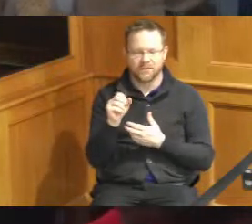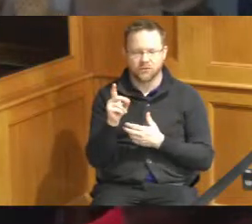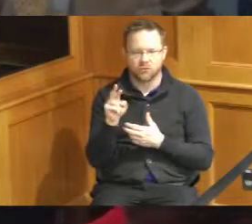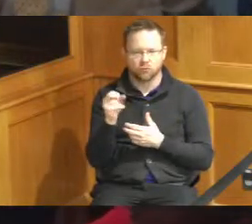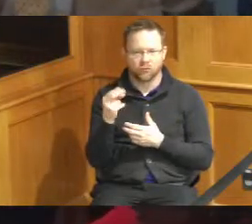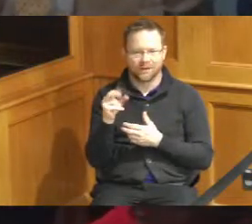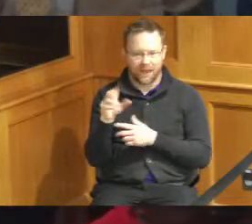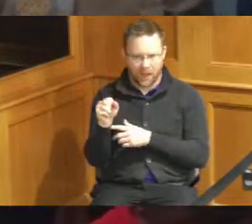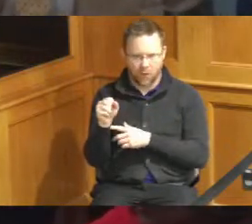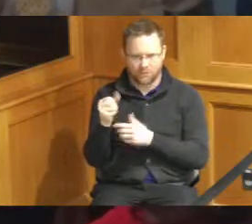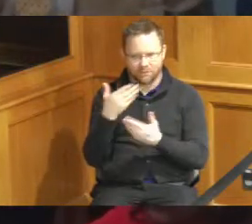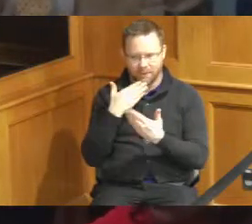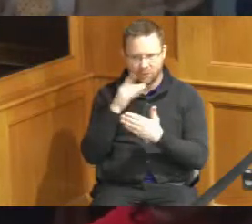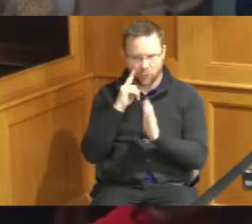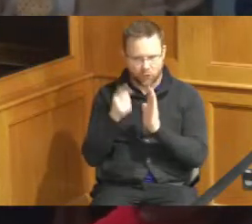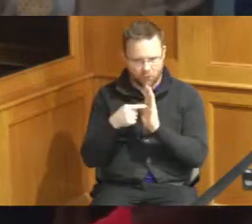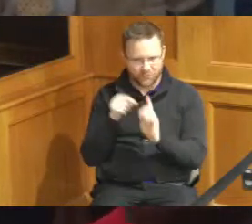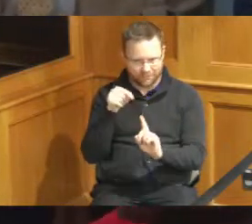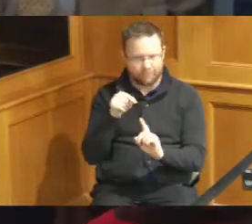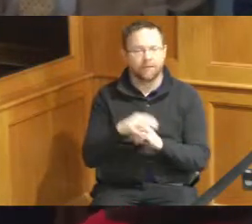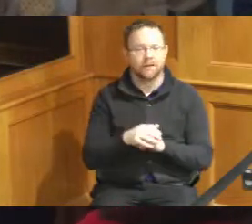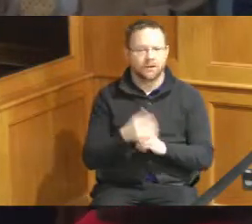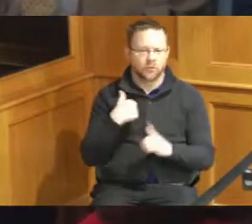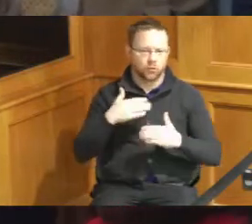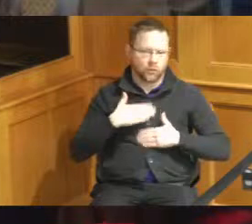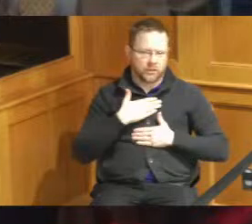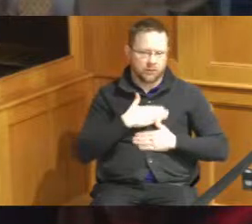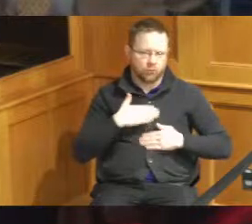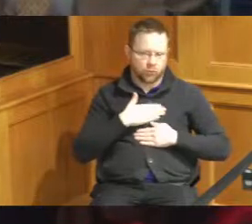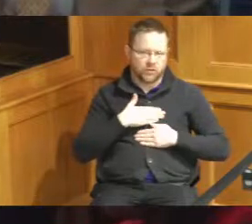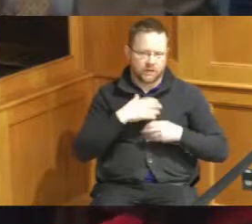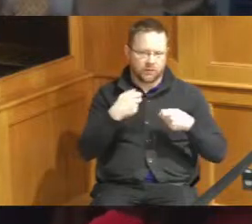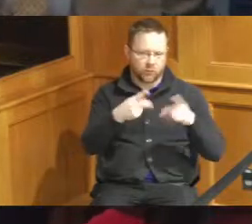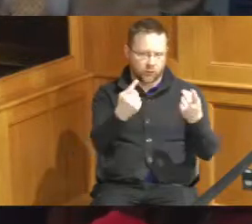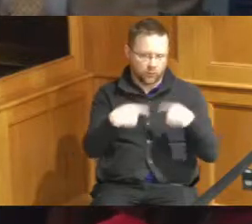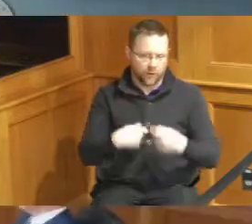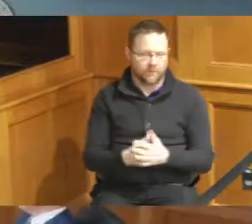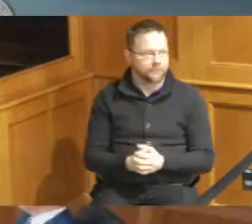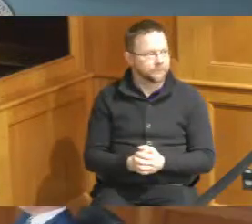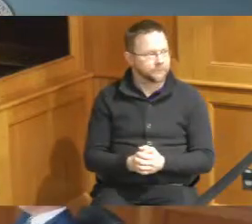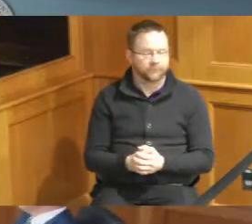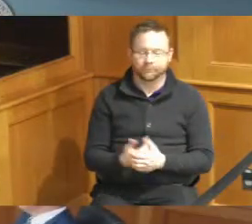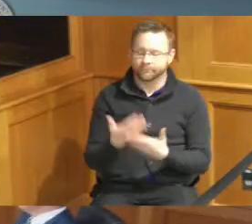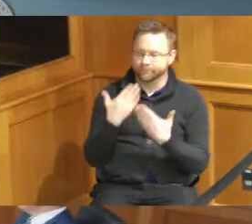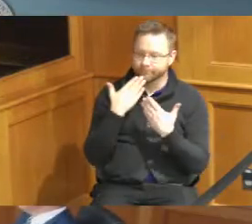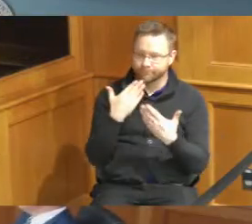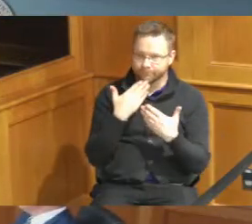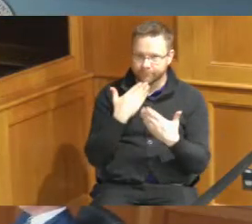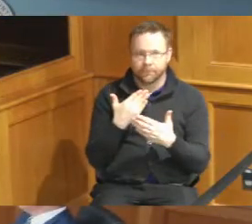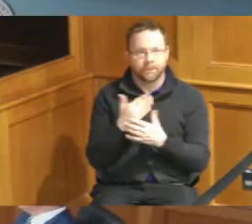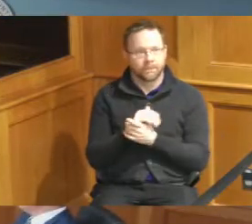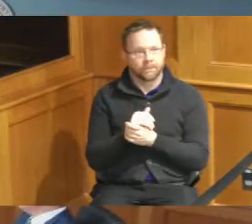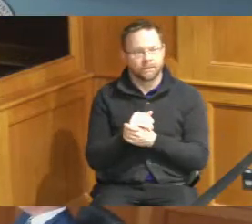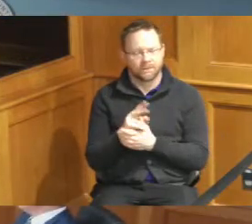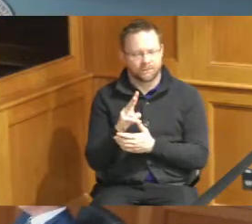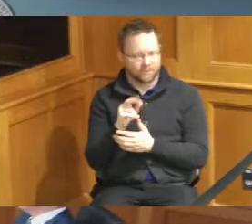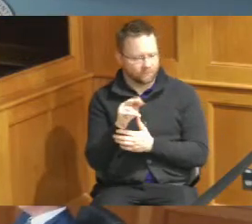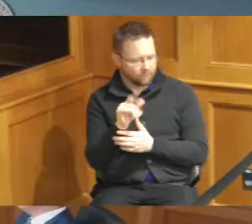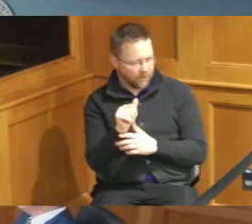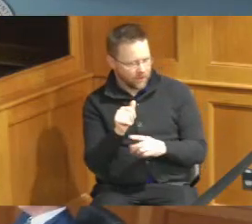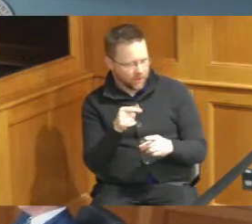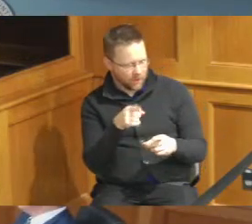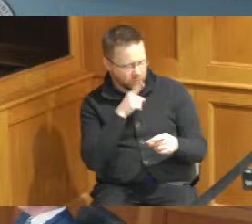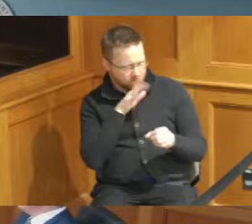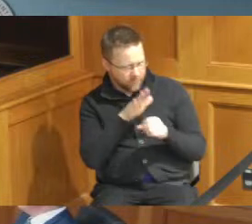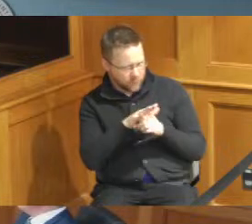so we really appreciate the opportunity to be here today. Thank you. And we will, Beta, we'll make sure that we get